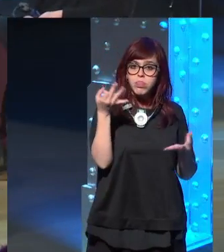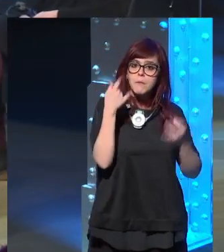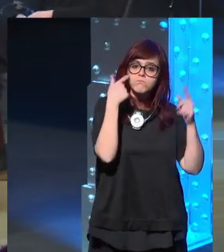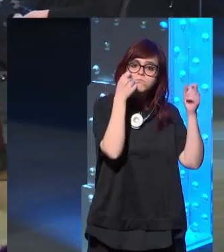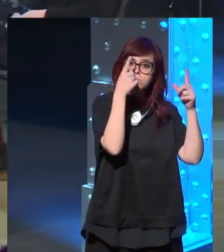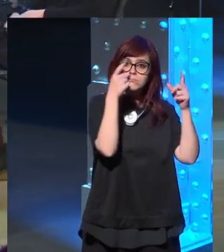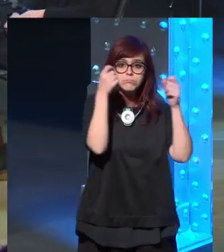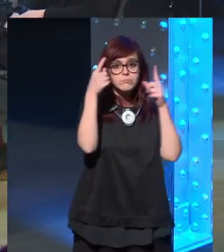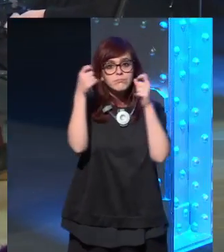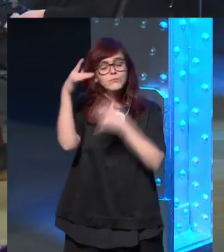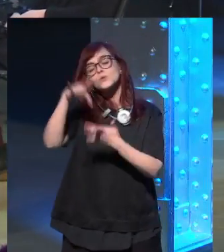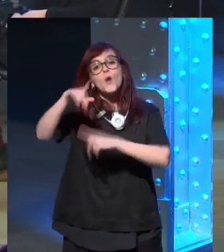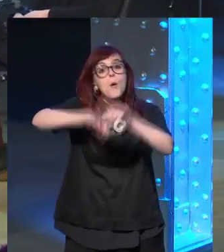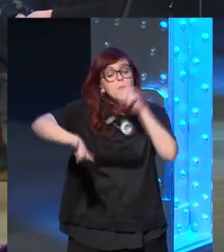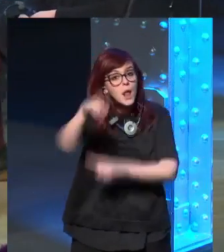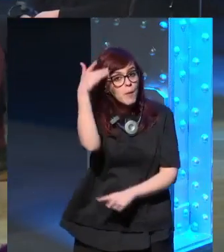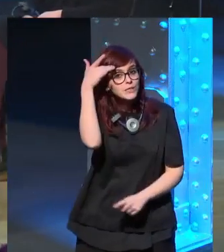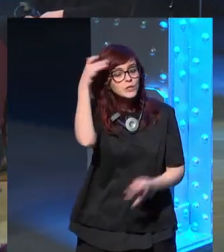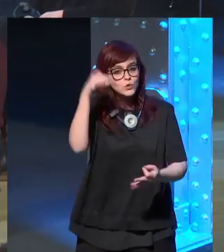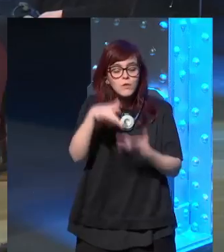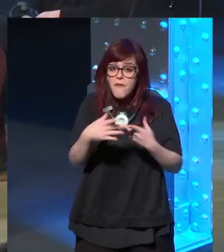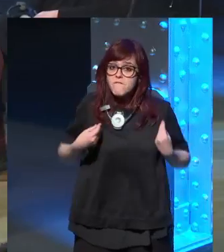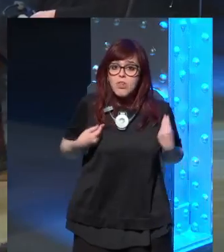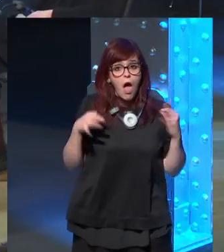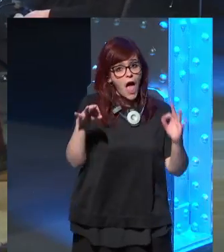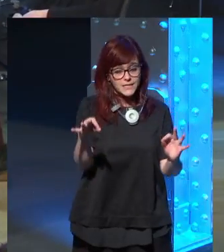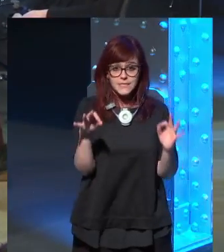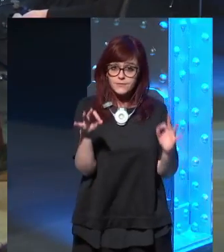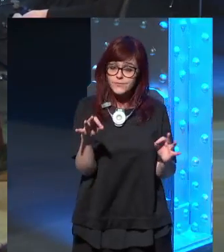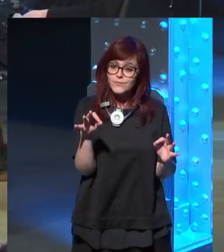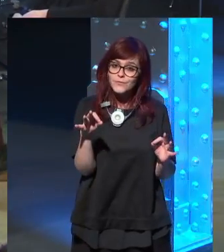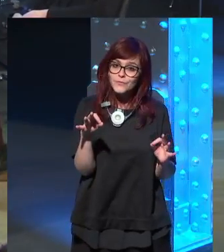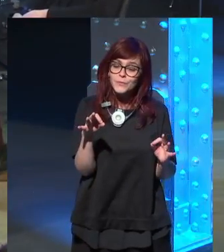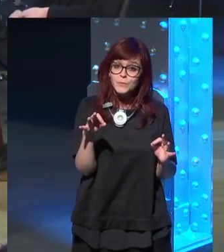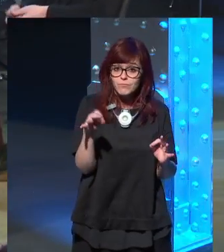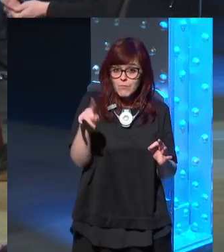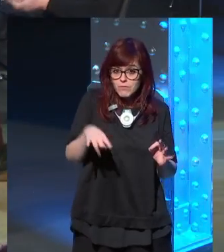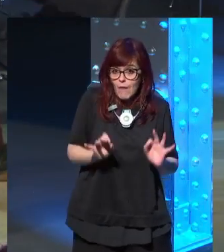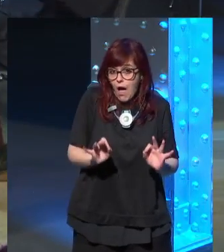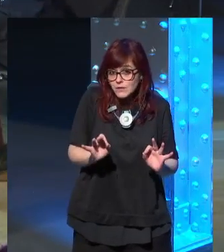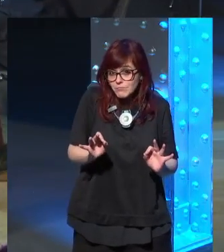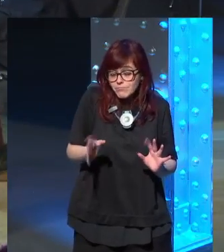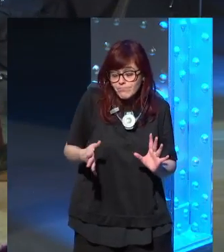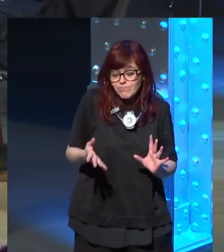health problems is sort of a part of life as well. Ragnhild,